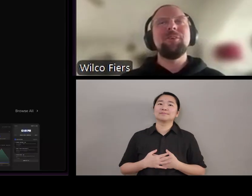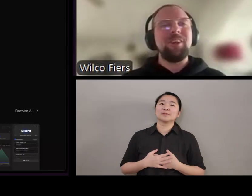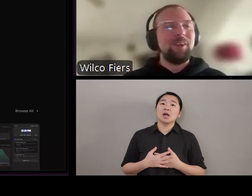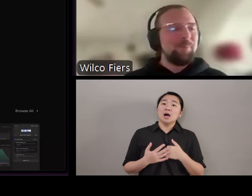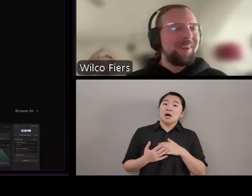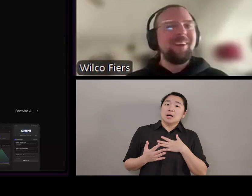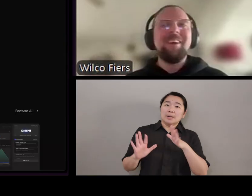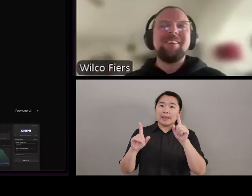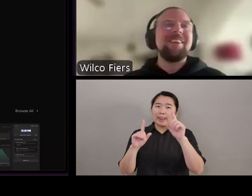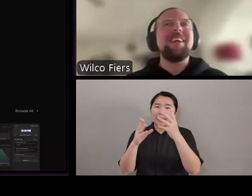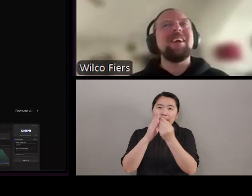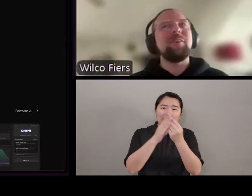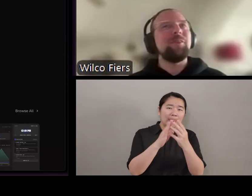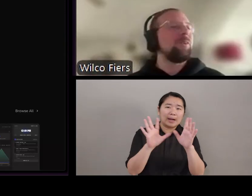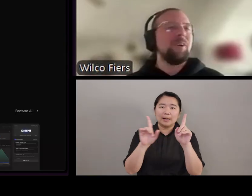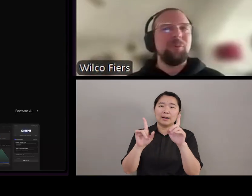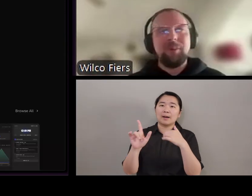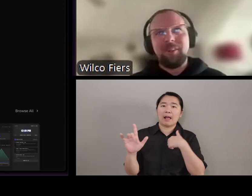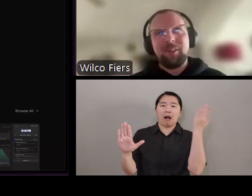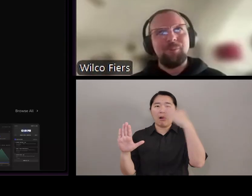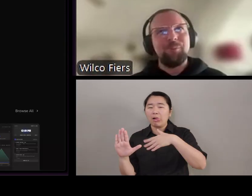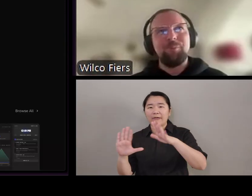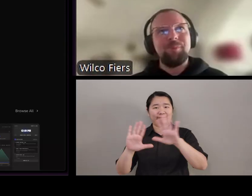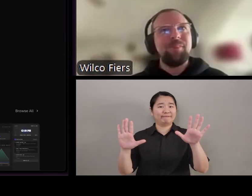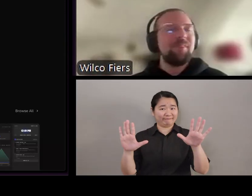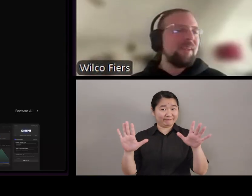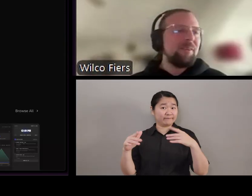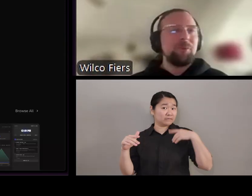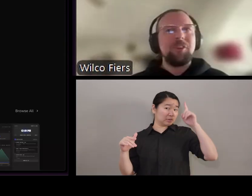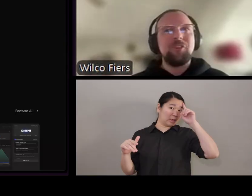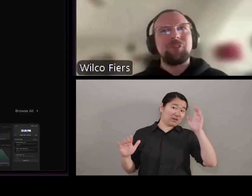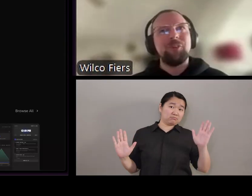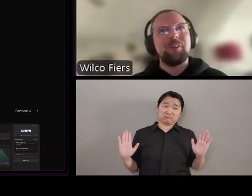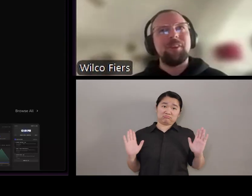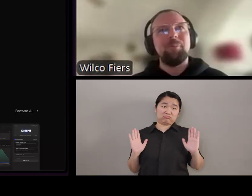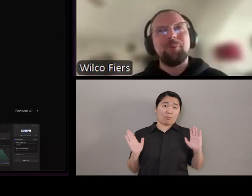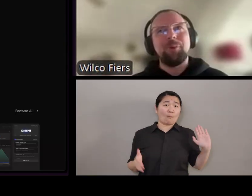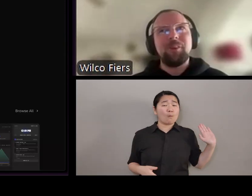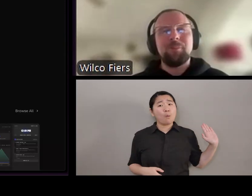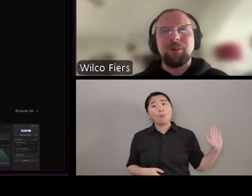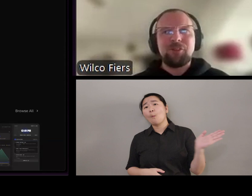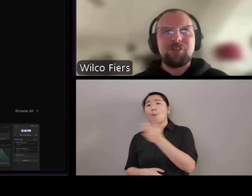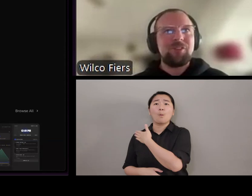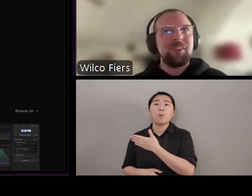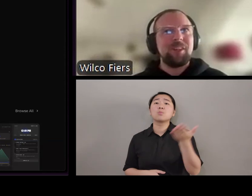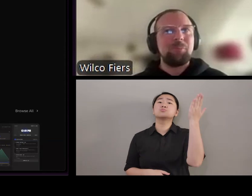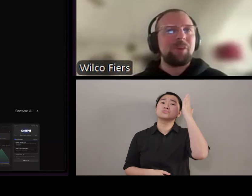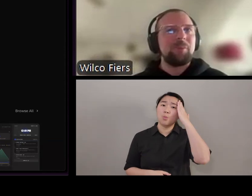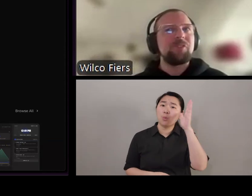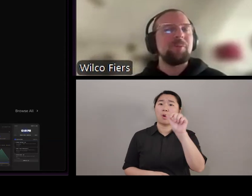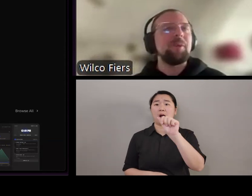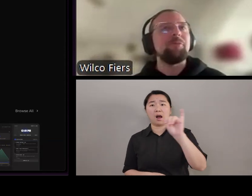you? I think AI, we all know the potential, the boasts,